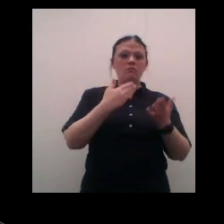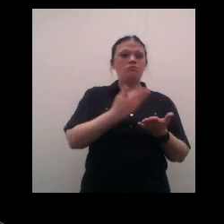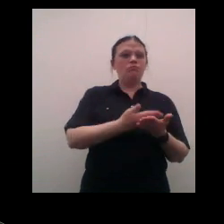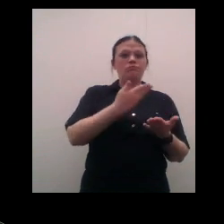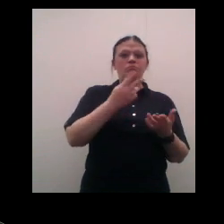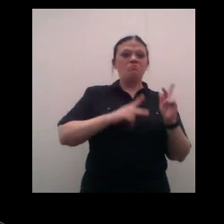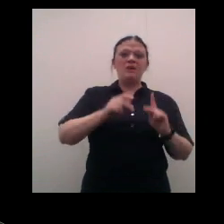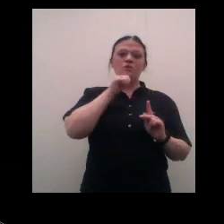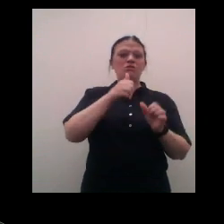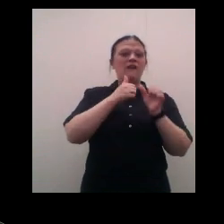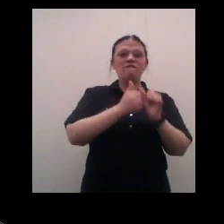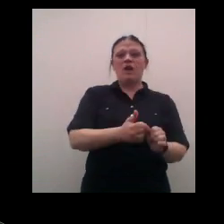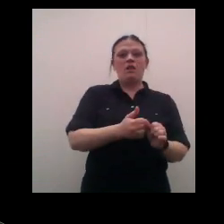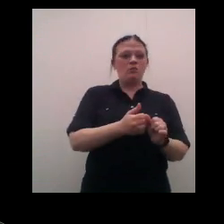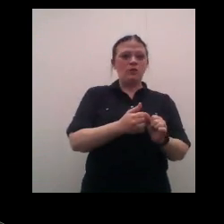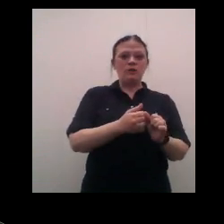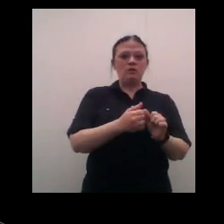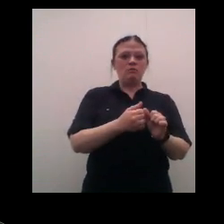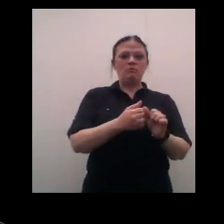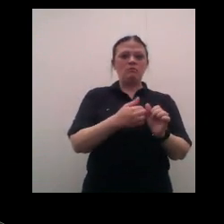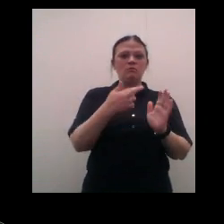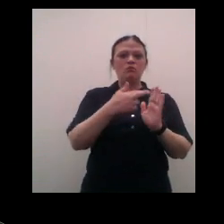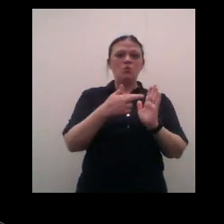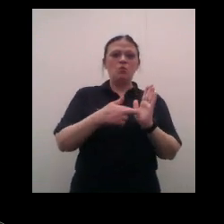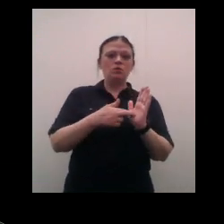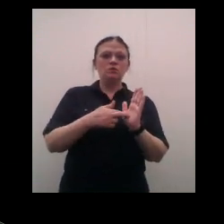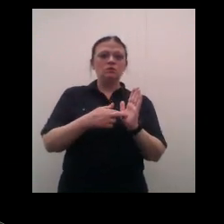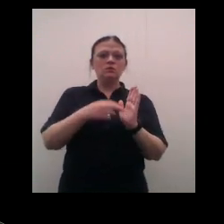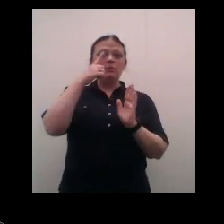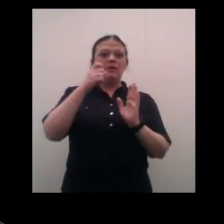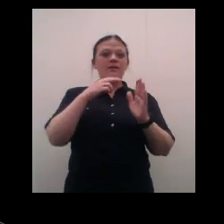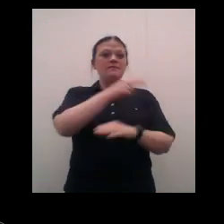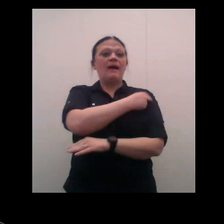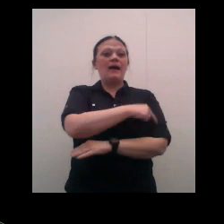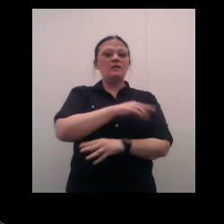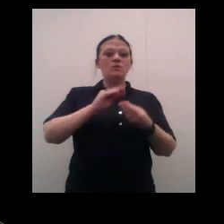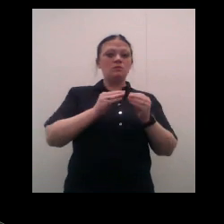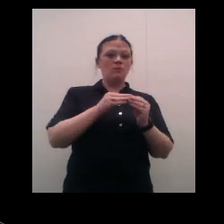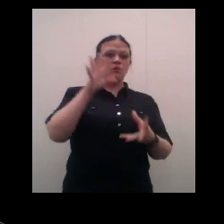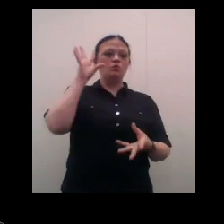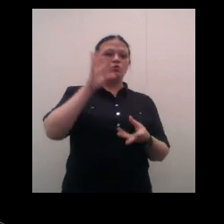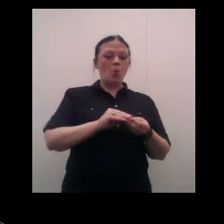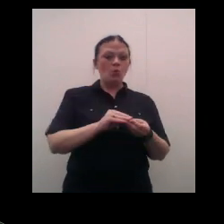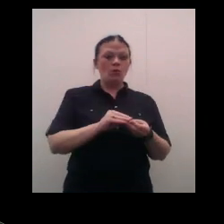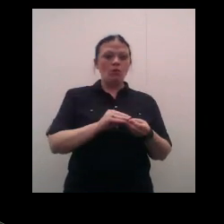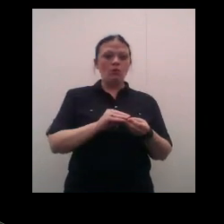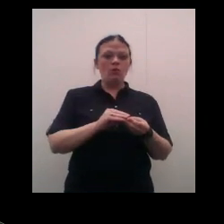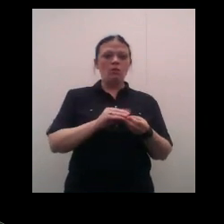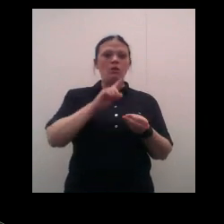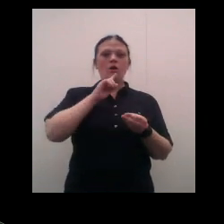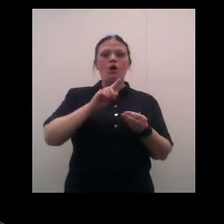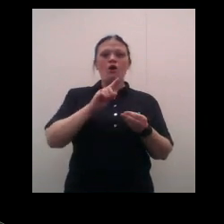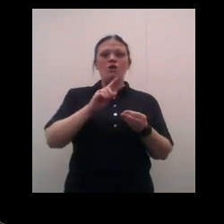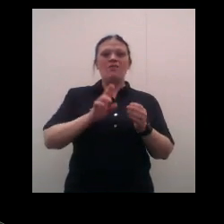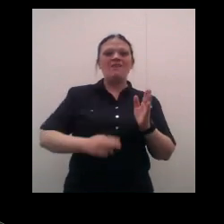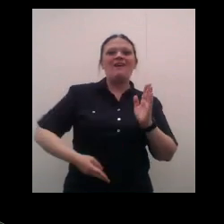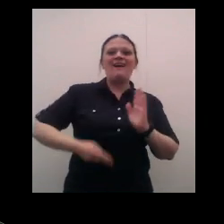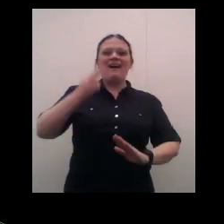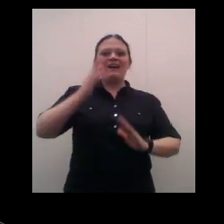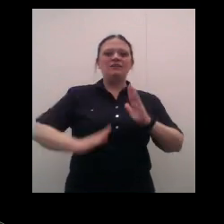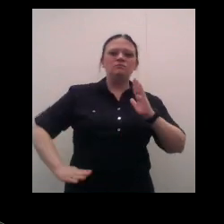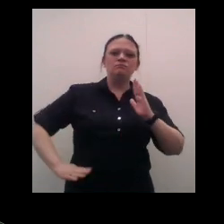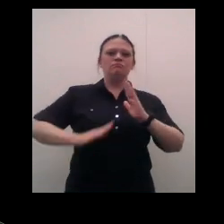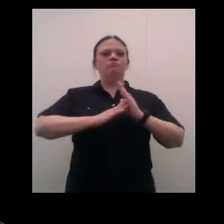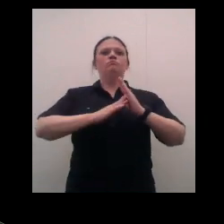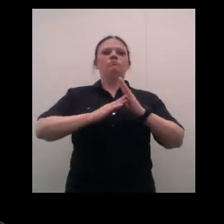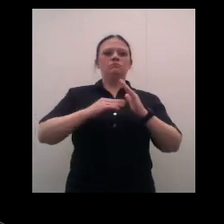not following the proper guidelines, because our hospitalization numbers in total have gone to the highest ever with regards to